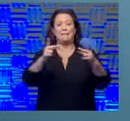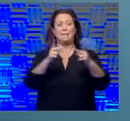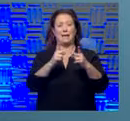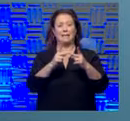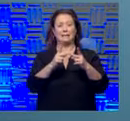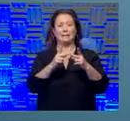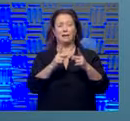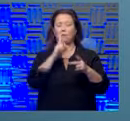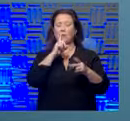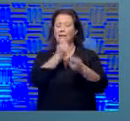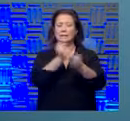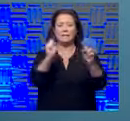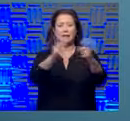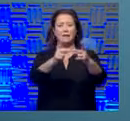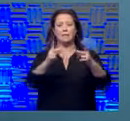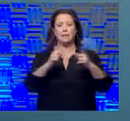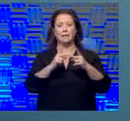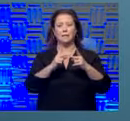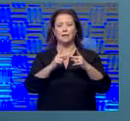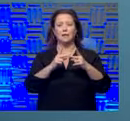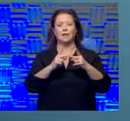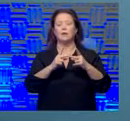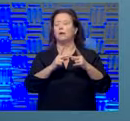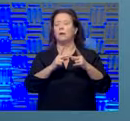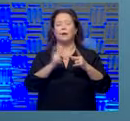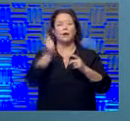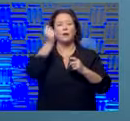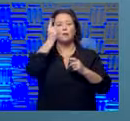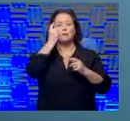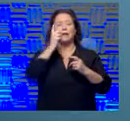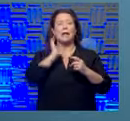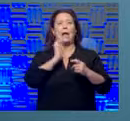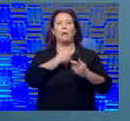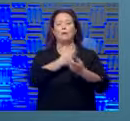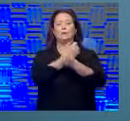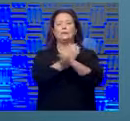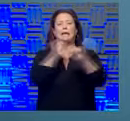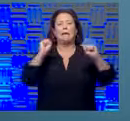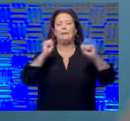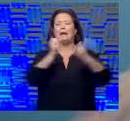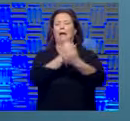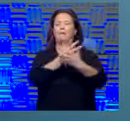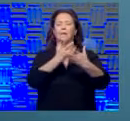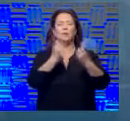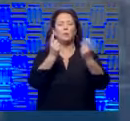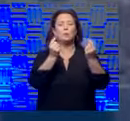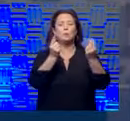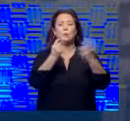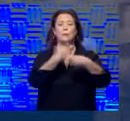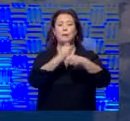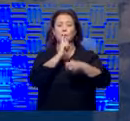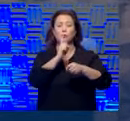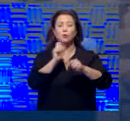right now. We are taking so many additional safety precautions to make sure that you guys